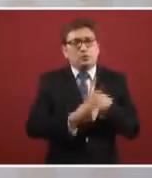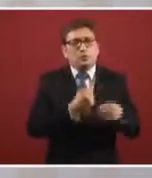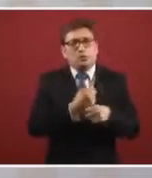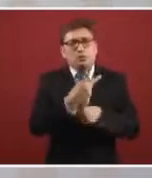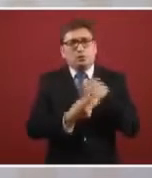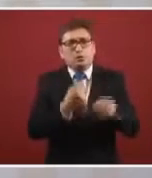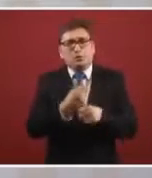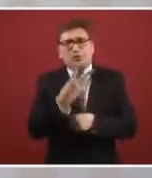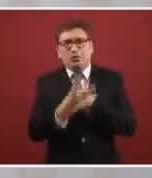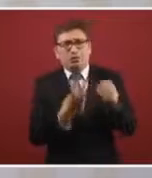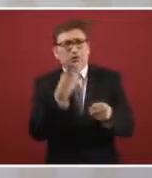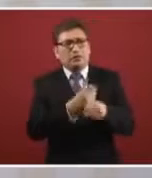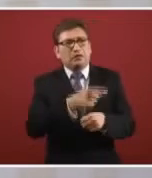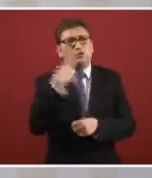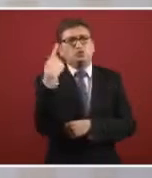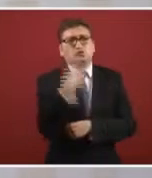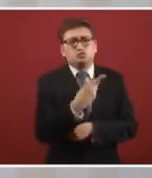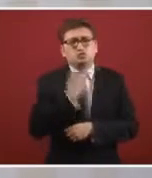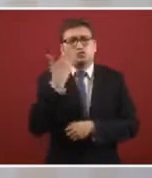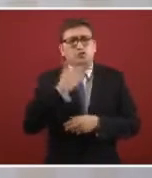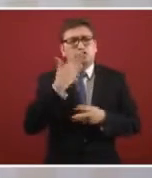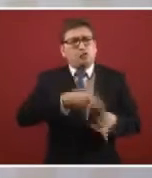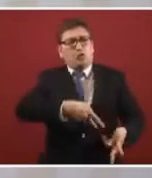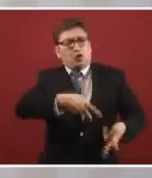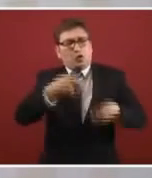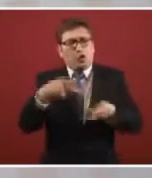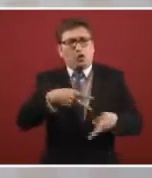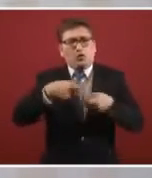stealing. No trabaja. He doesn't work.